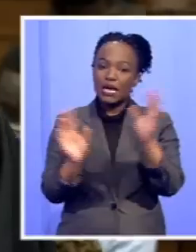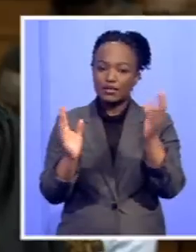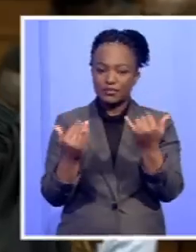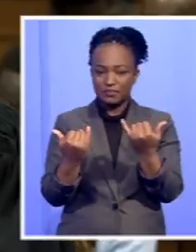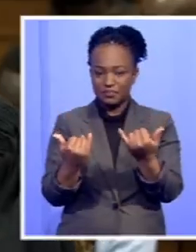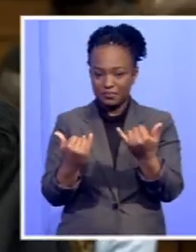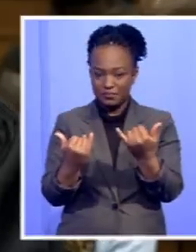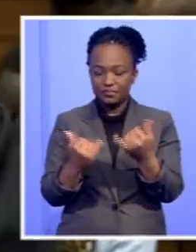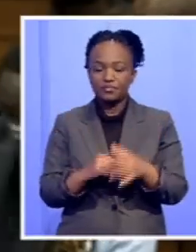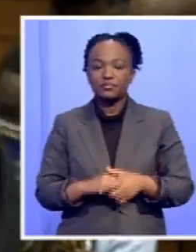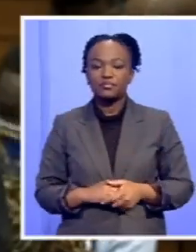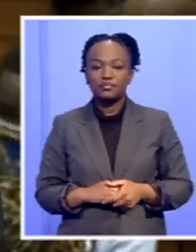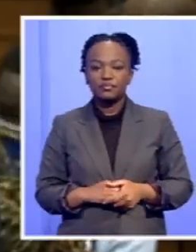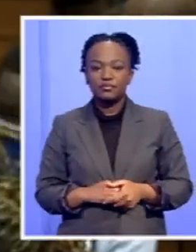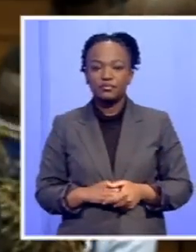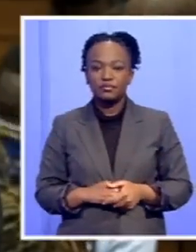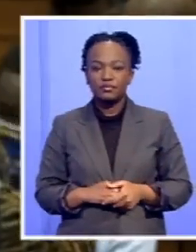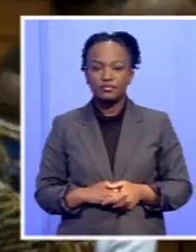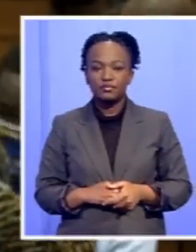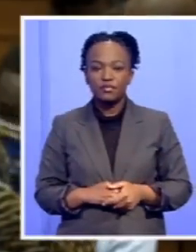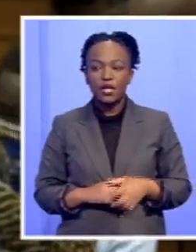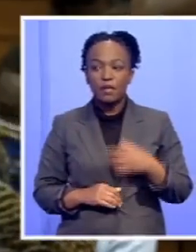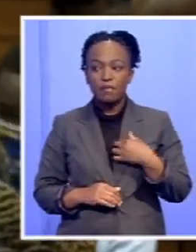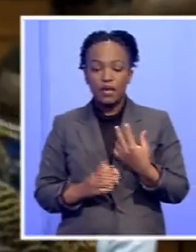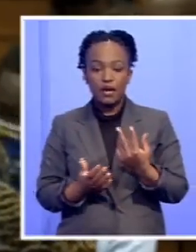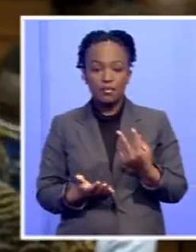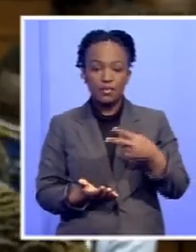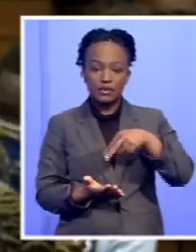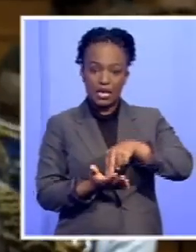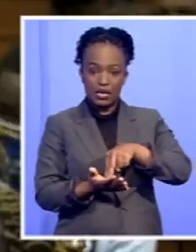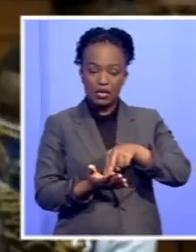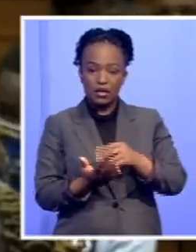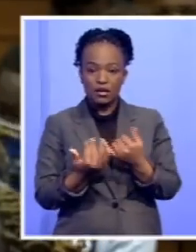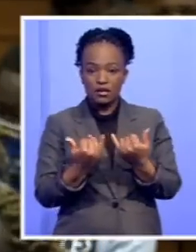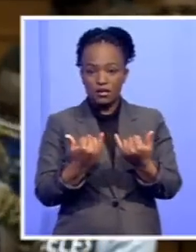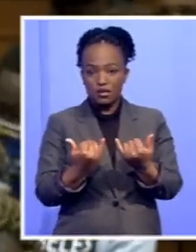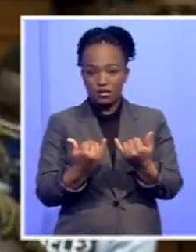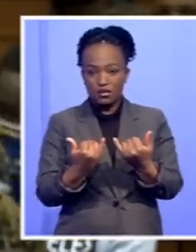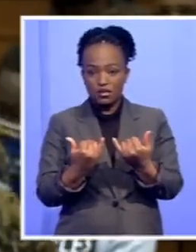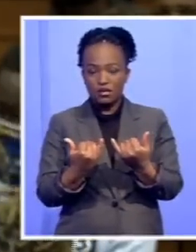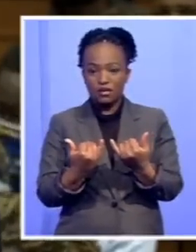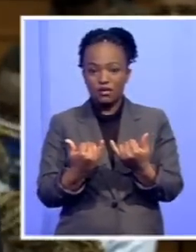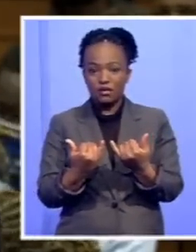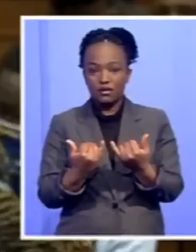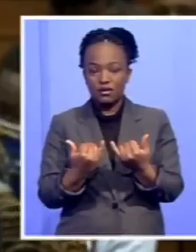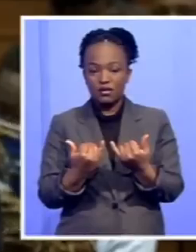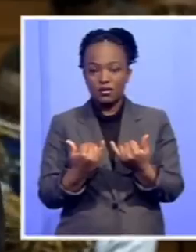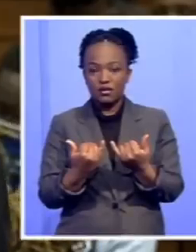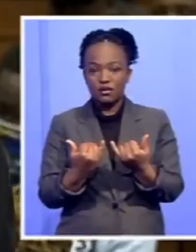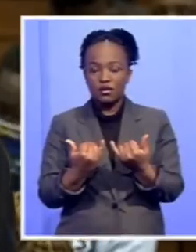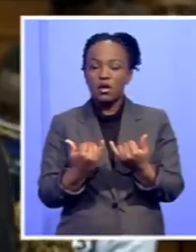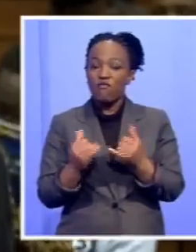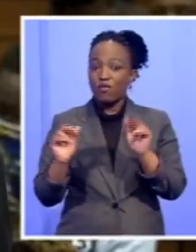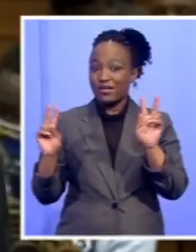Your Lordship, I'm standing as I'm standing here because of the new discovery insofar as this matter is